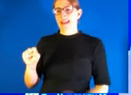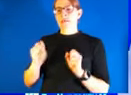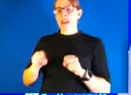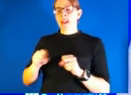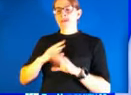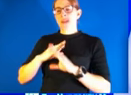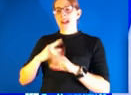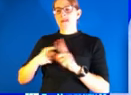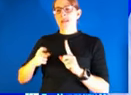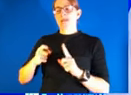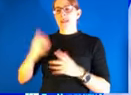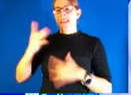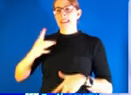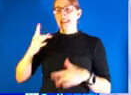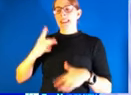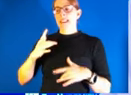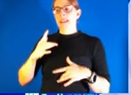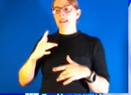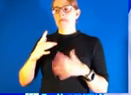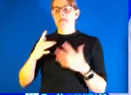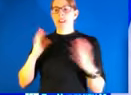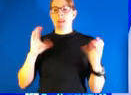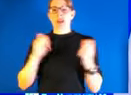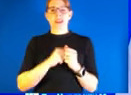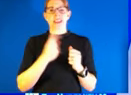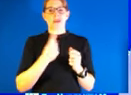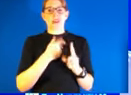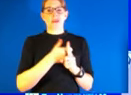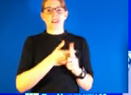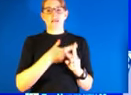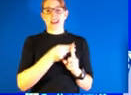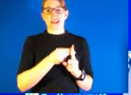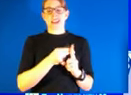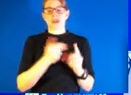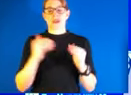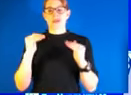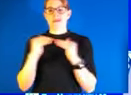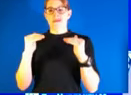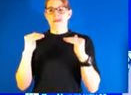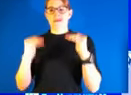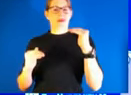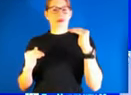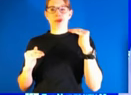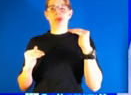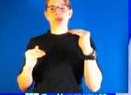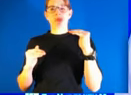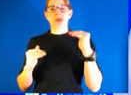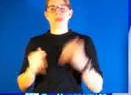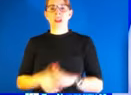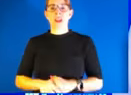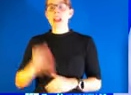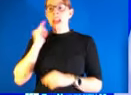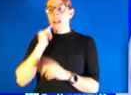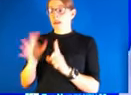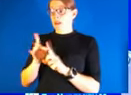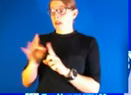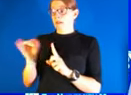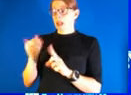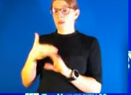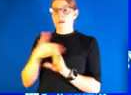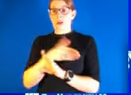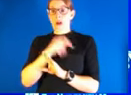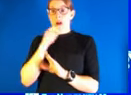as does, say, someone who has been vaccinated. Also, we know that if you've been infected before and not been vaccinated,